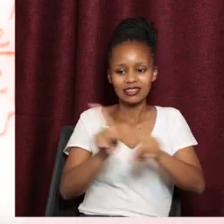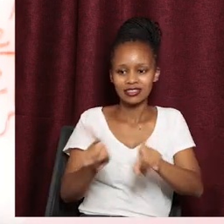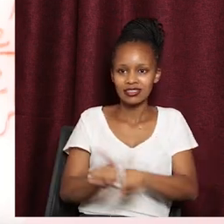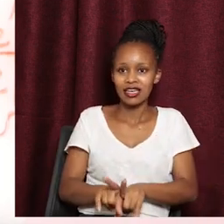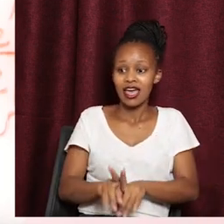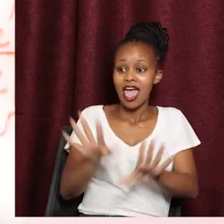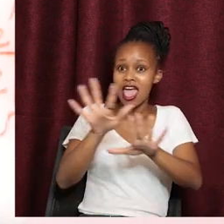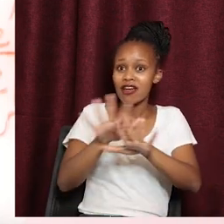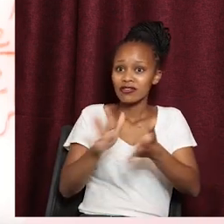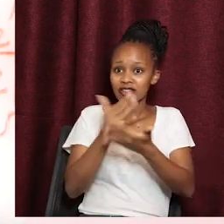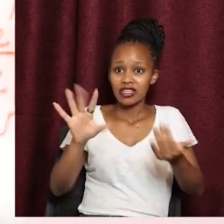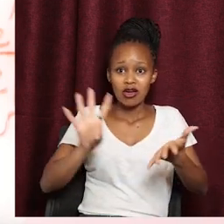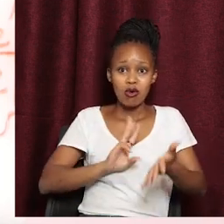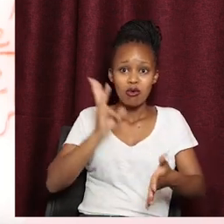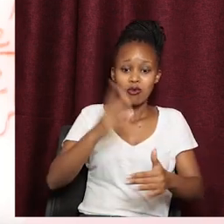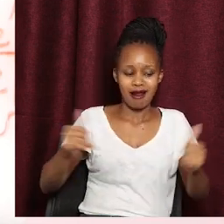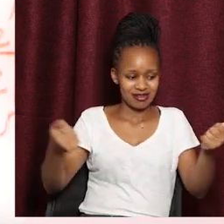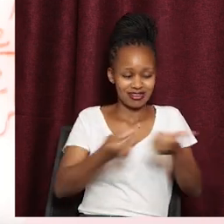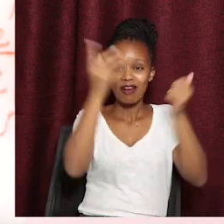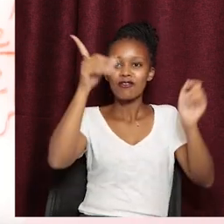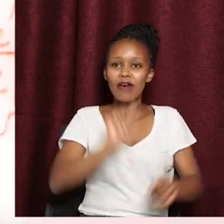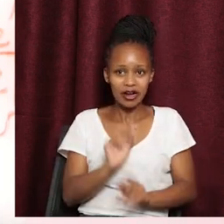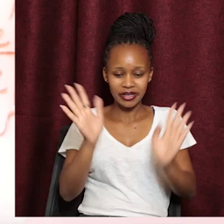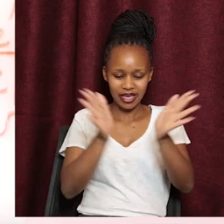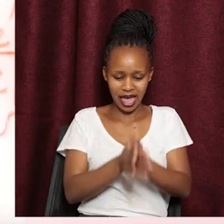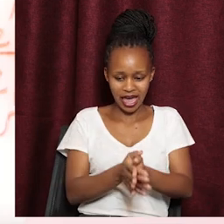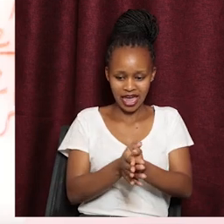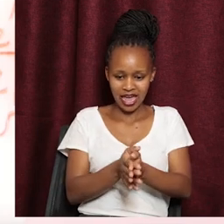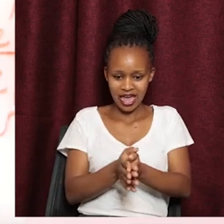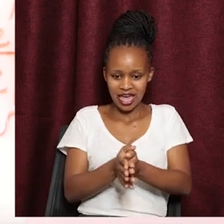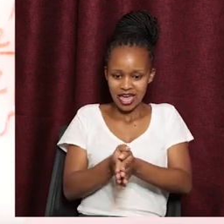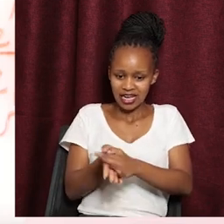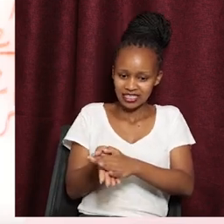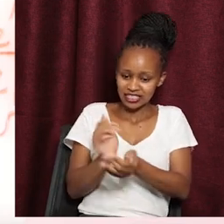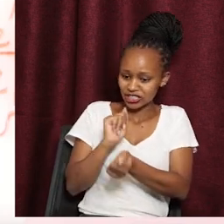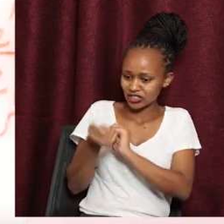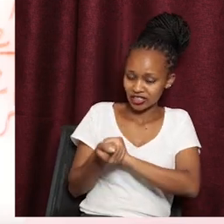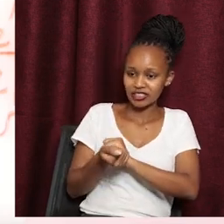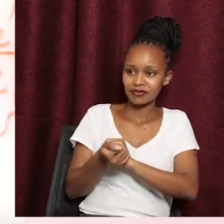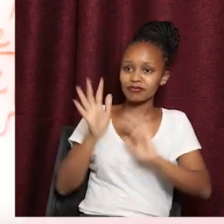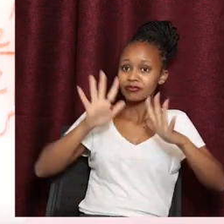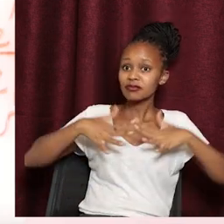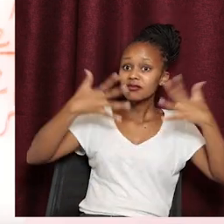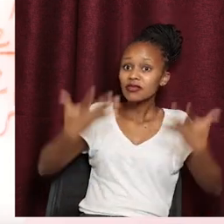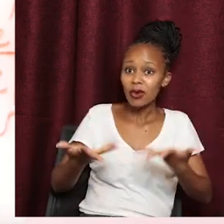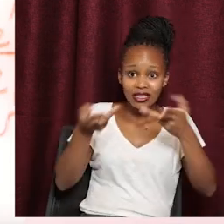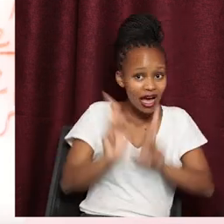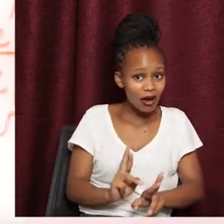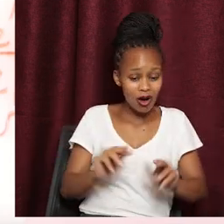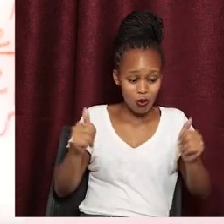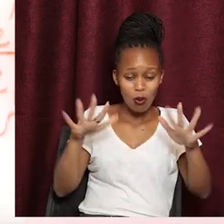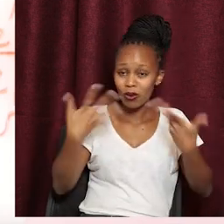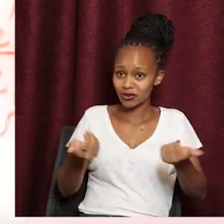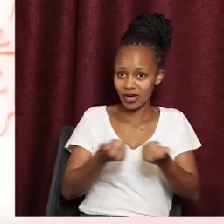will collapse and dissipate. What will happen then? We